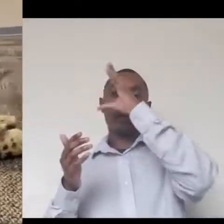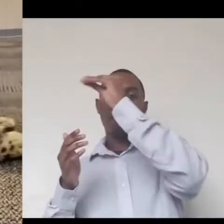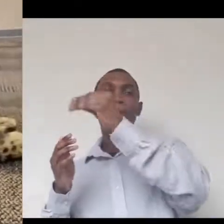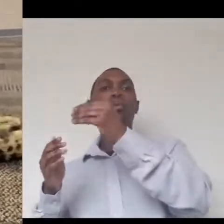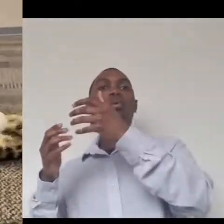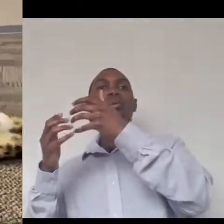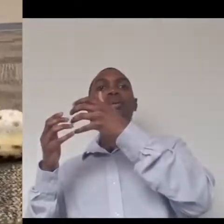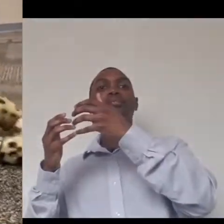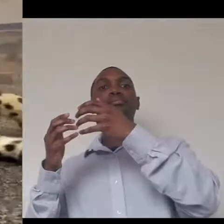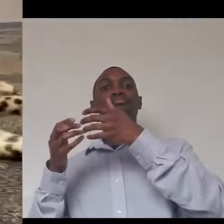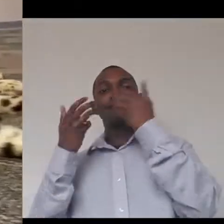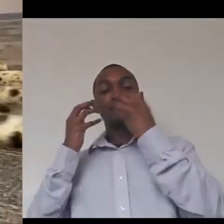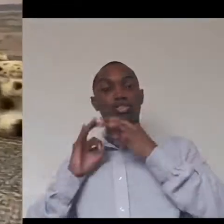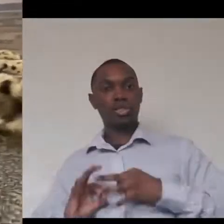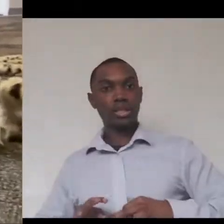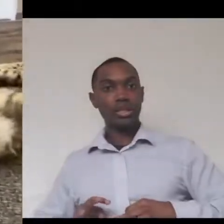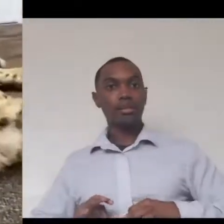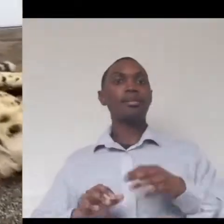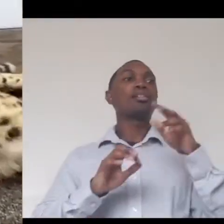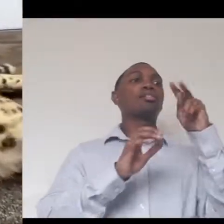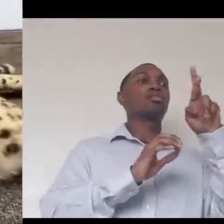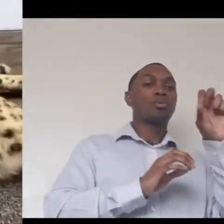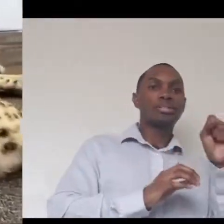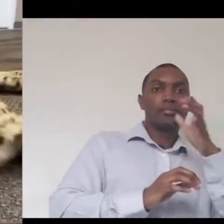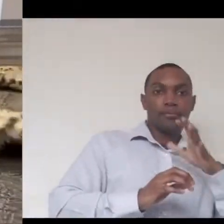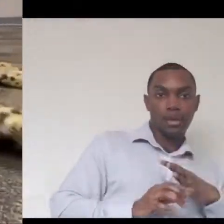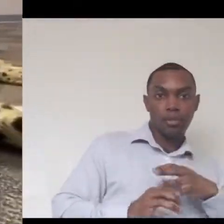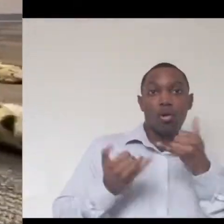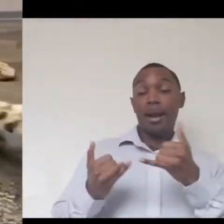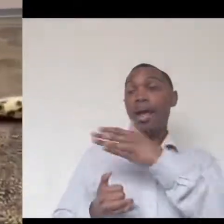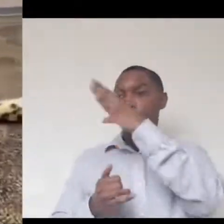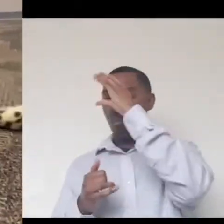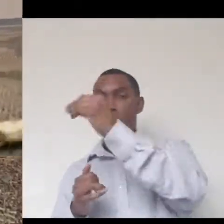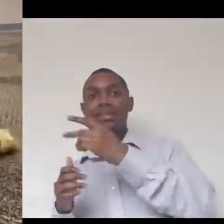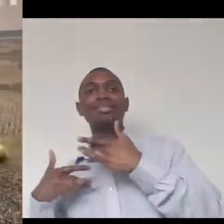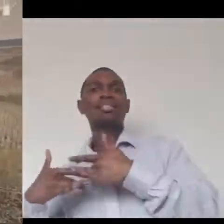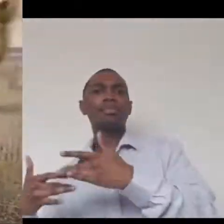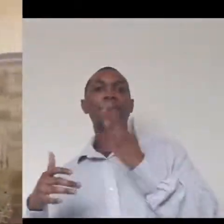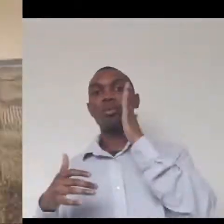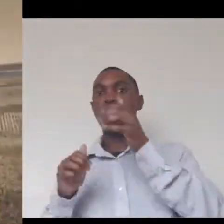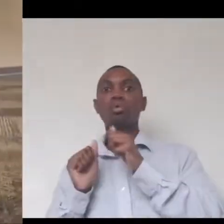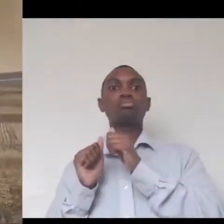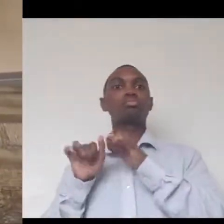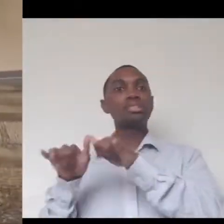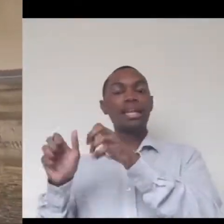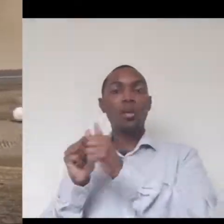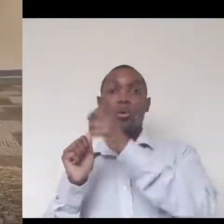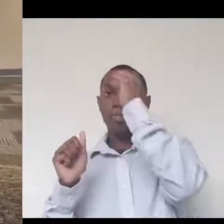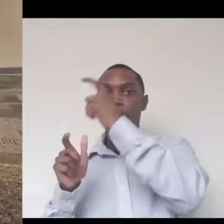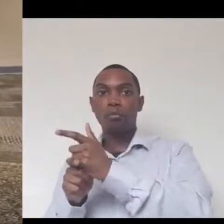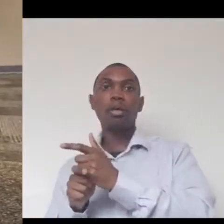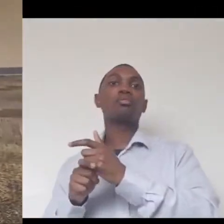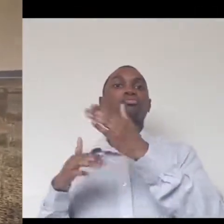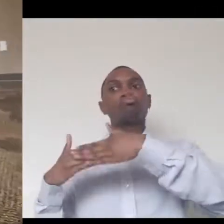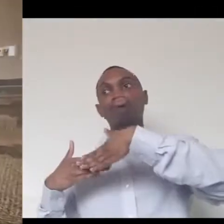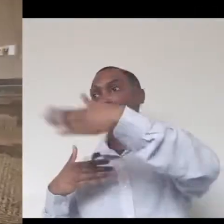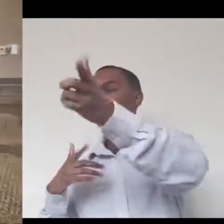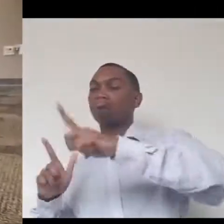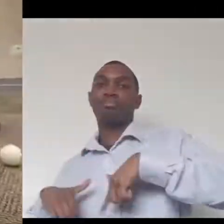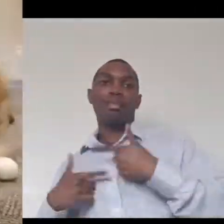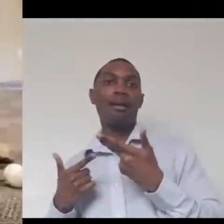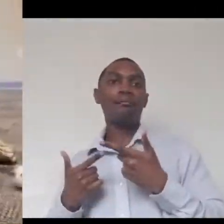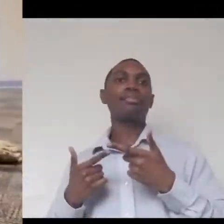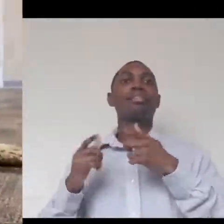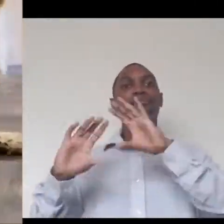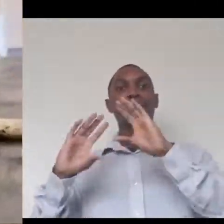cheetahs will sometimes stay with their brothers throughout their entire lives. And when they do that, they form what we call a